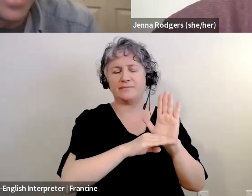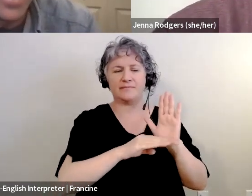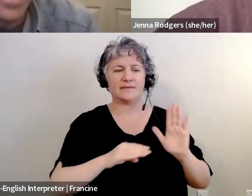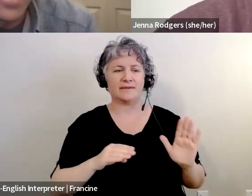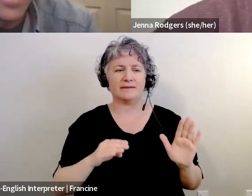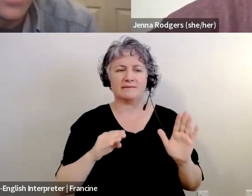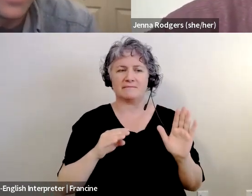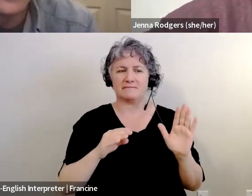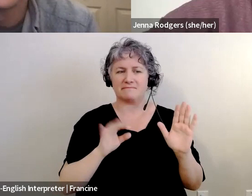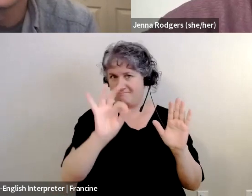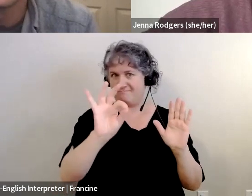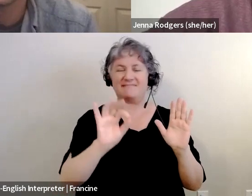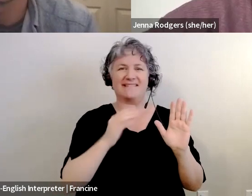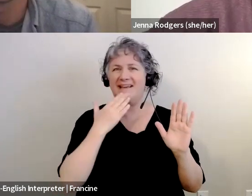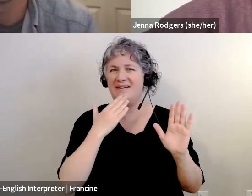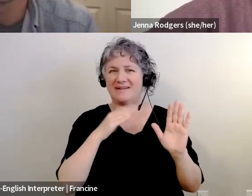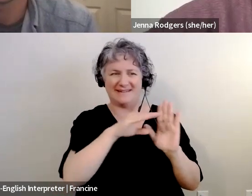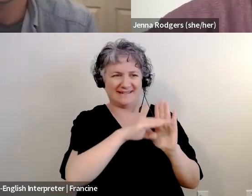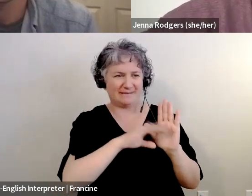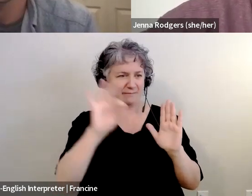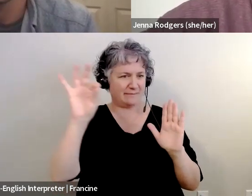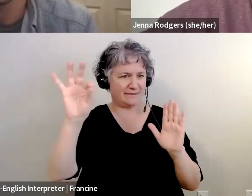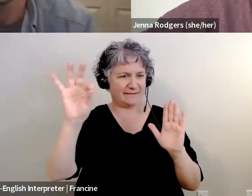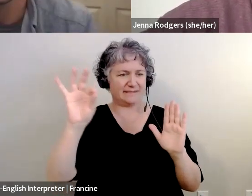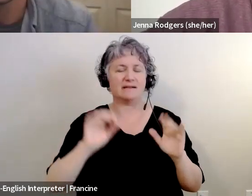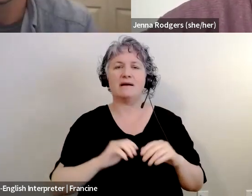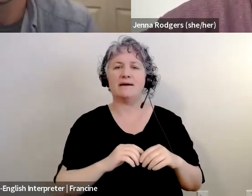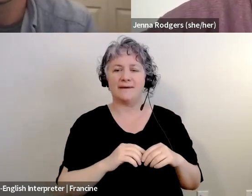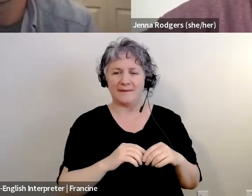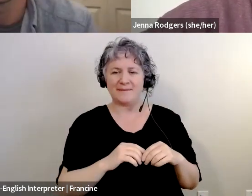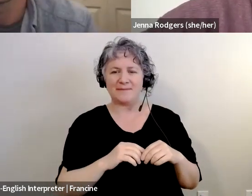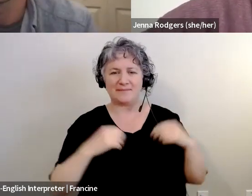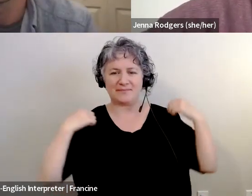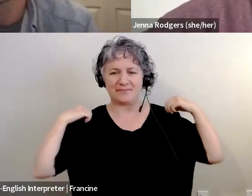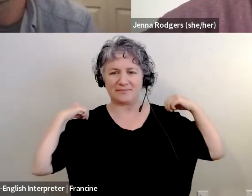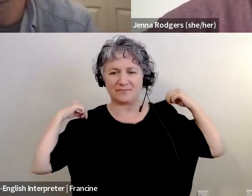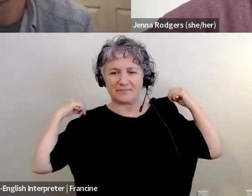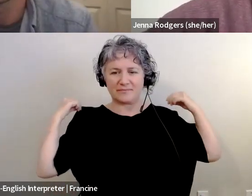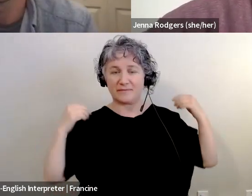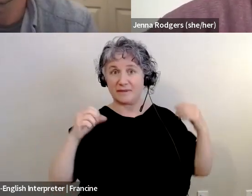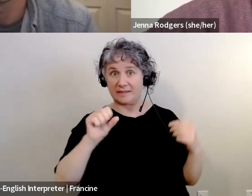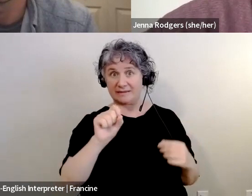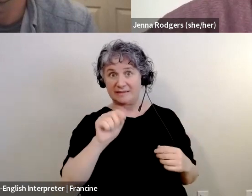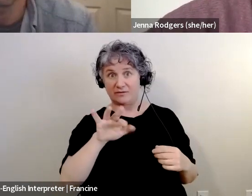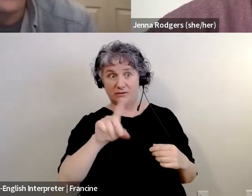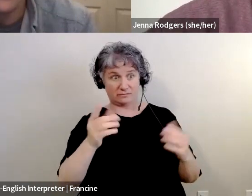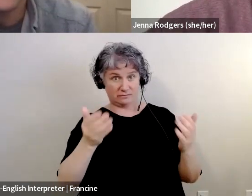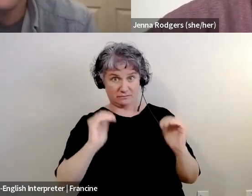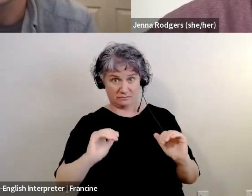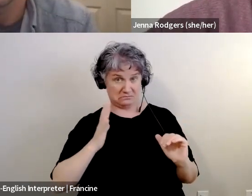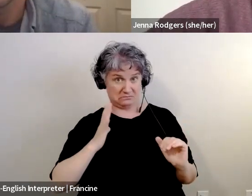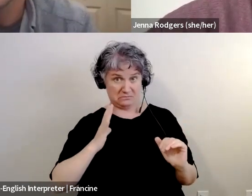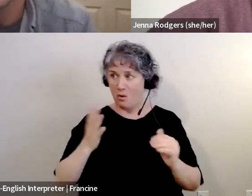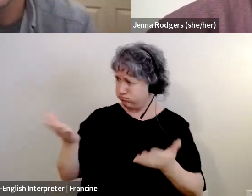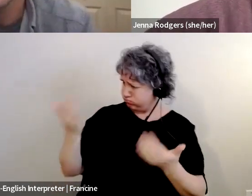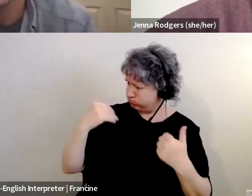you very much. That's perfect. Is it okay, Stafford, if we move on to this agenda?